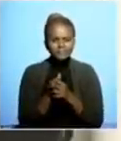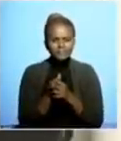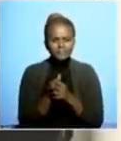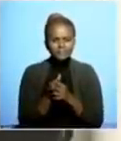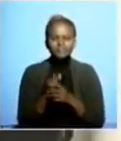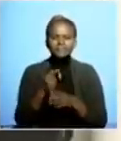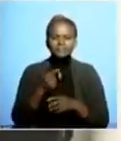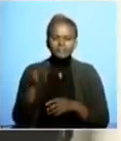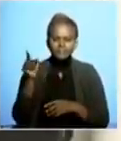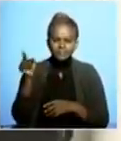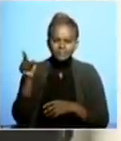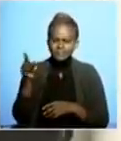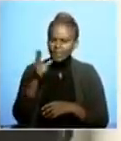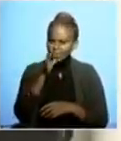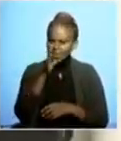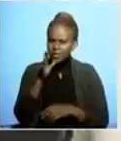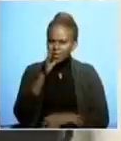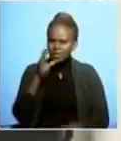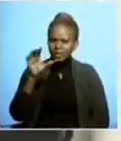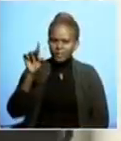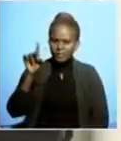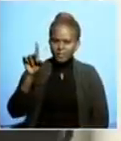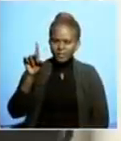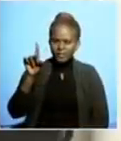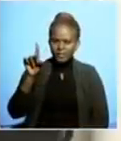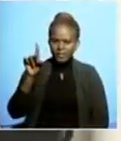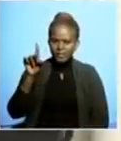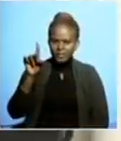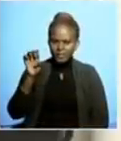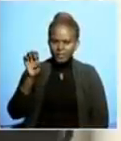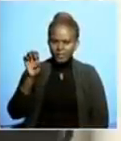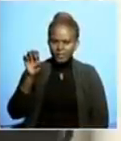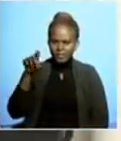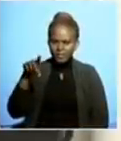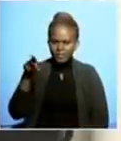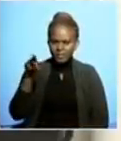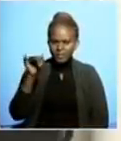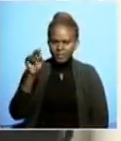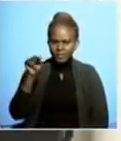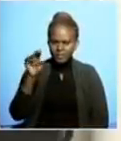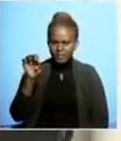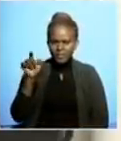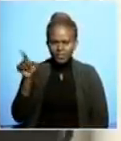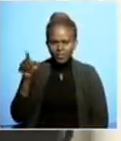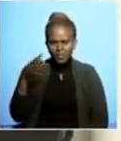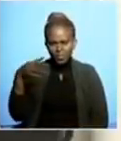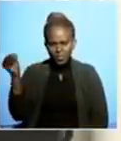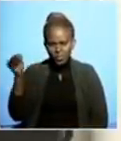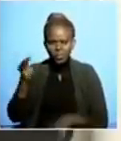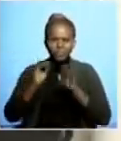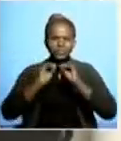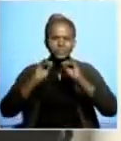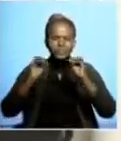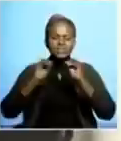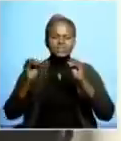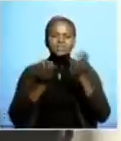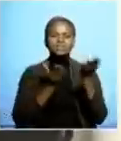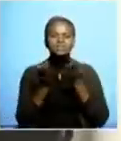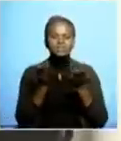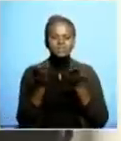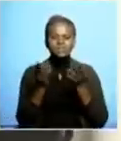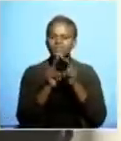Madam Duffin, Liselina Wachimuka, you are going to the teaching service. Very, very